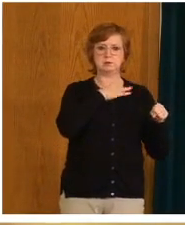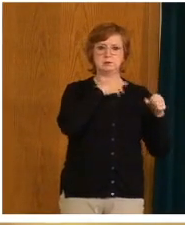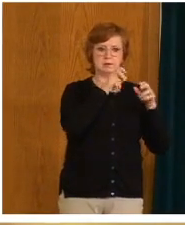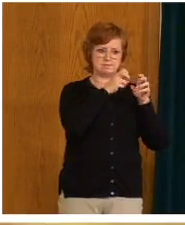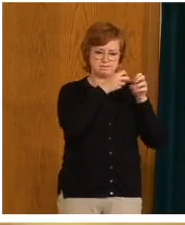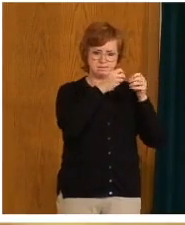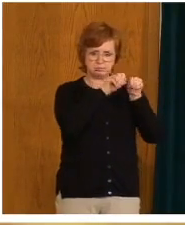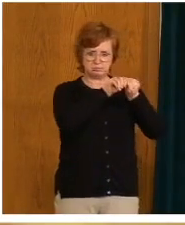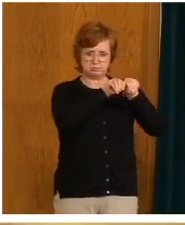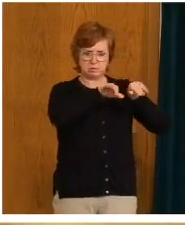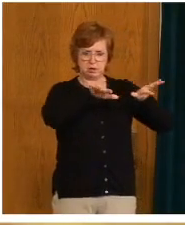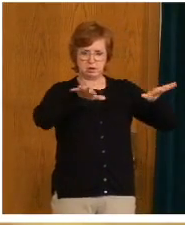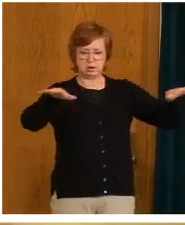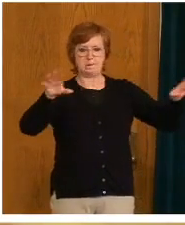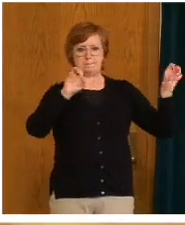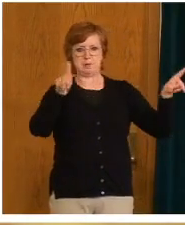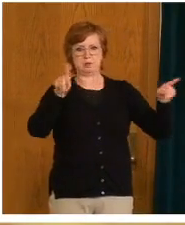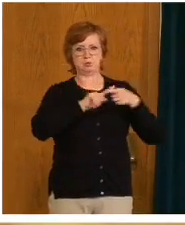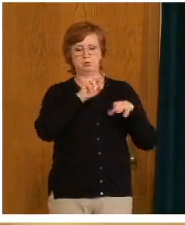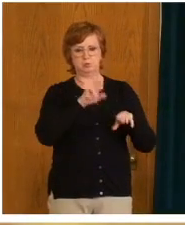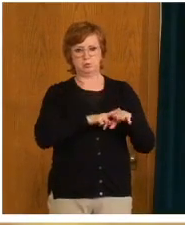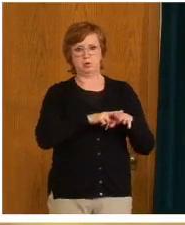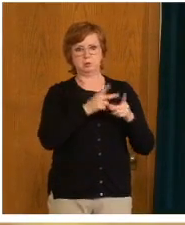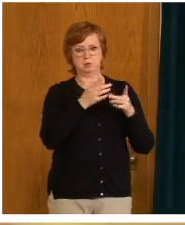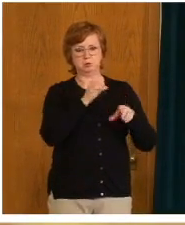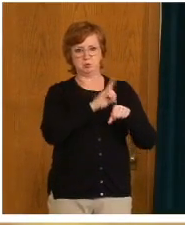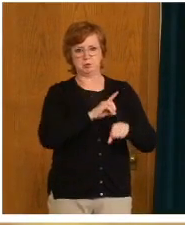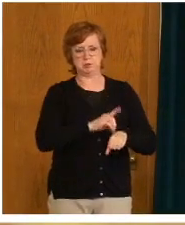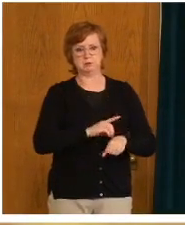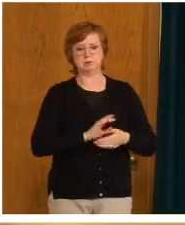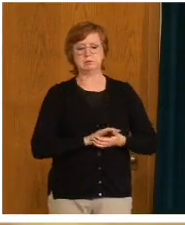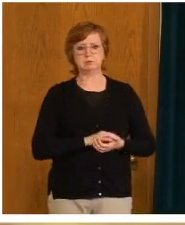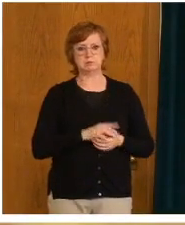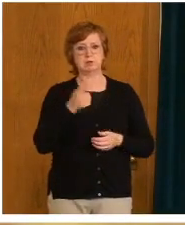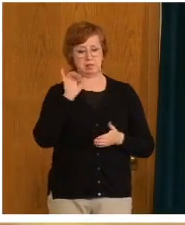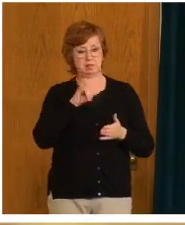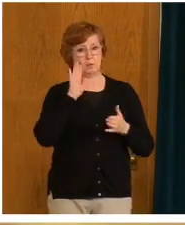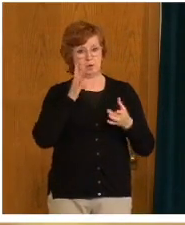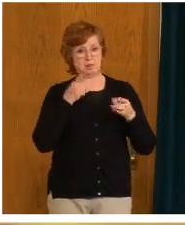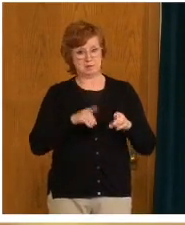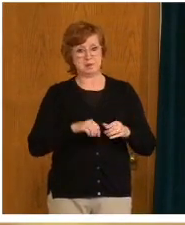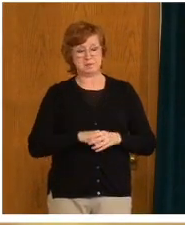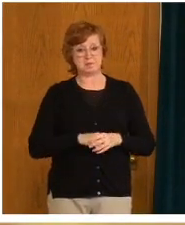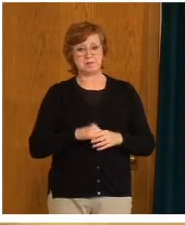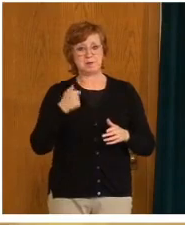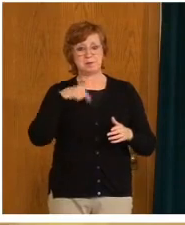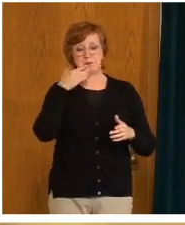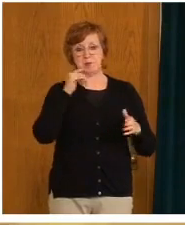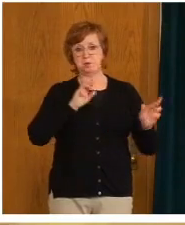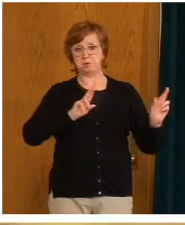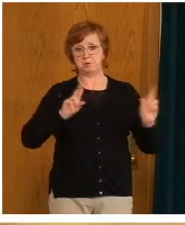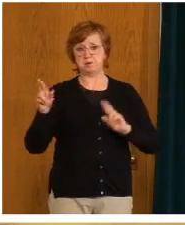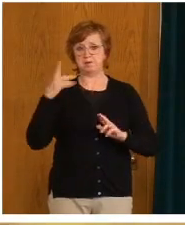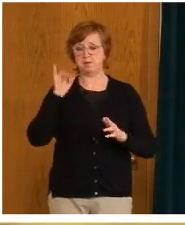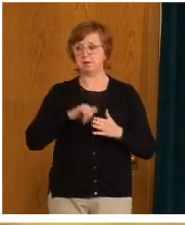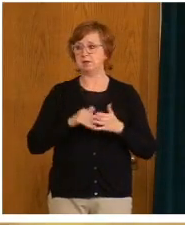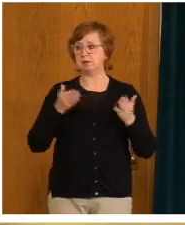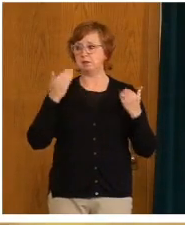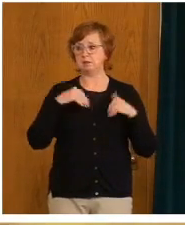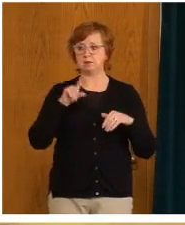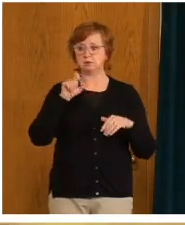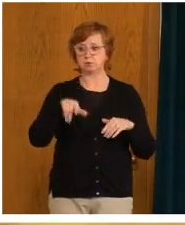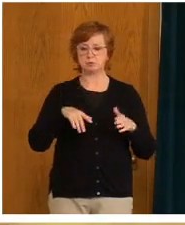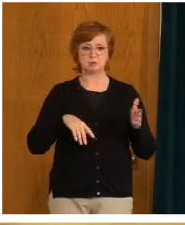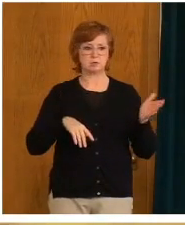providing healthcare services here in the province. We are going to get back to normal, and we best plan for it. We'll take our